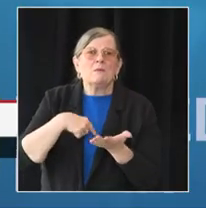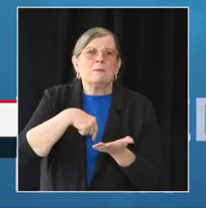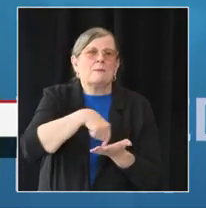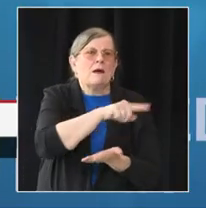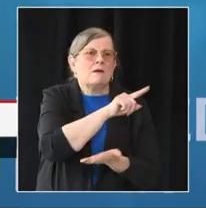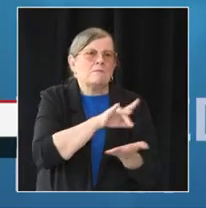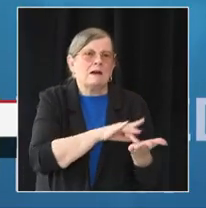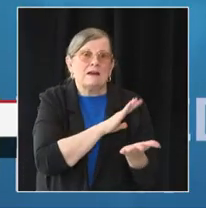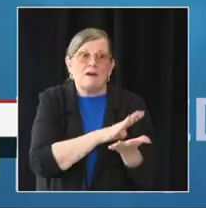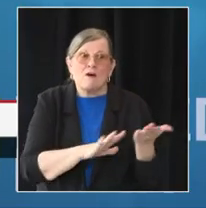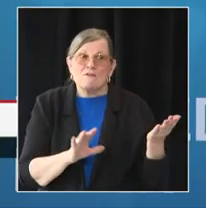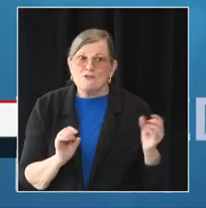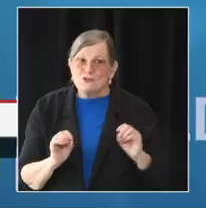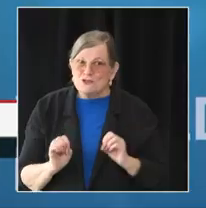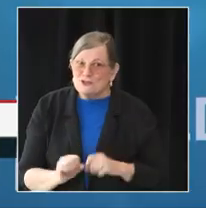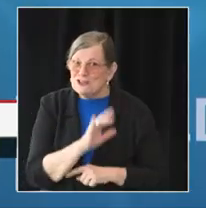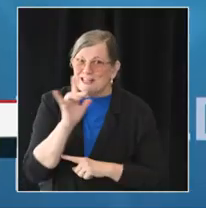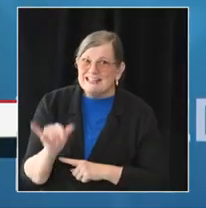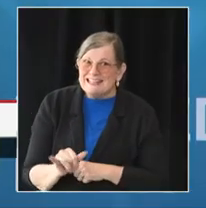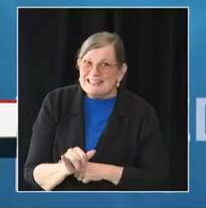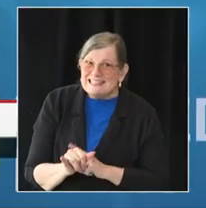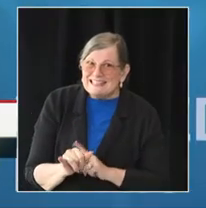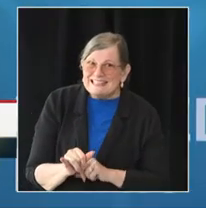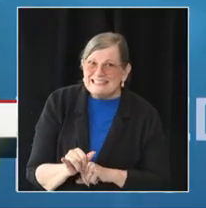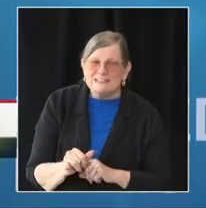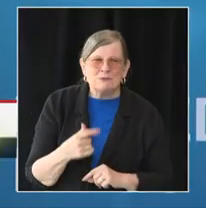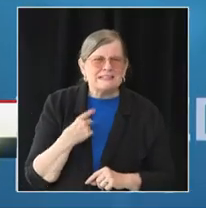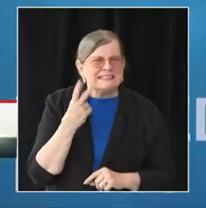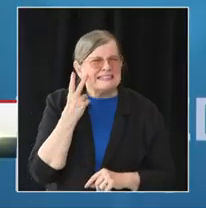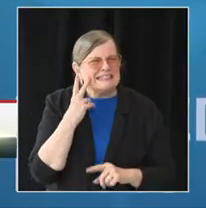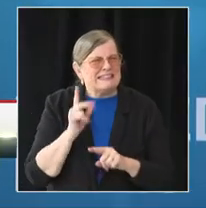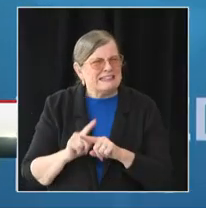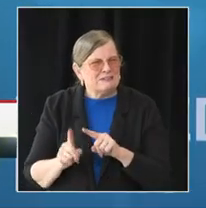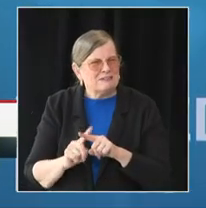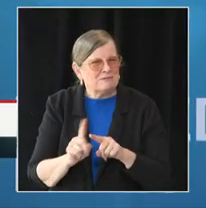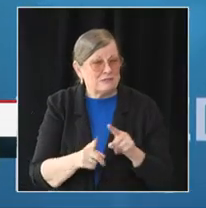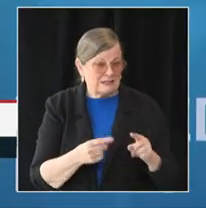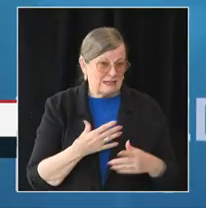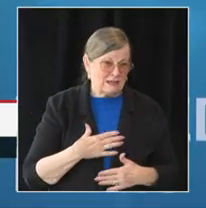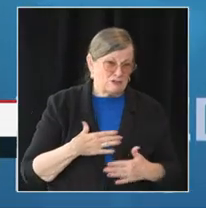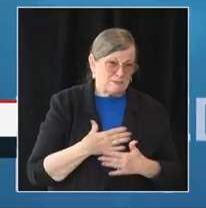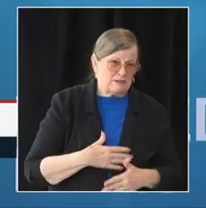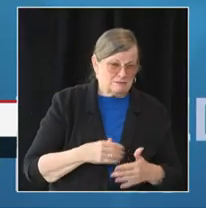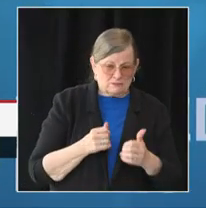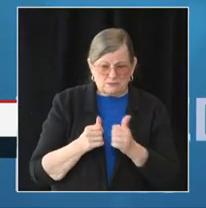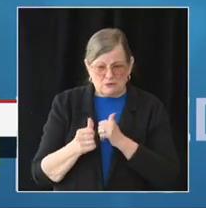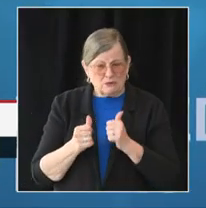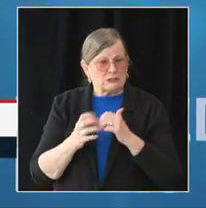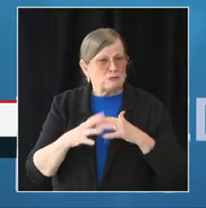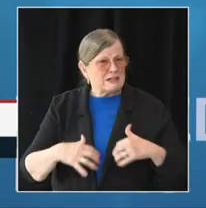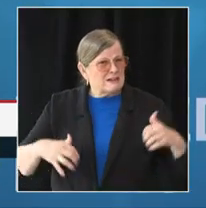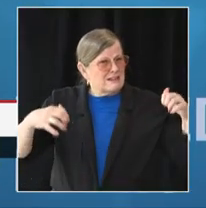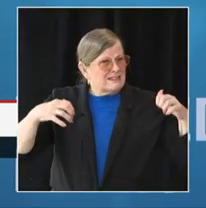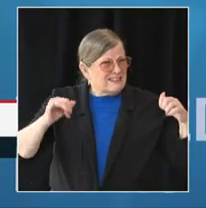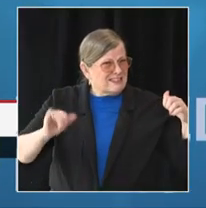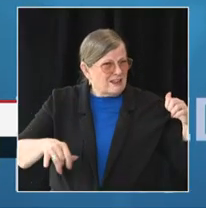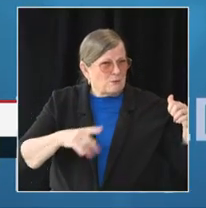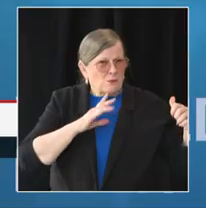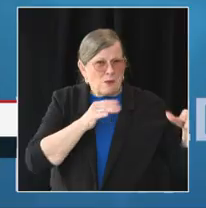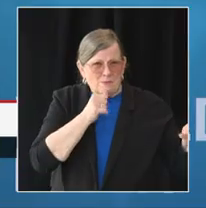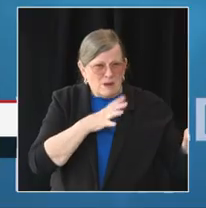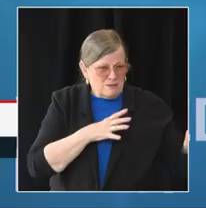entertainment together, and we look at what the Wharf is doing for the district is hugely